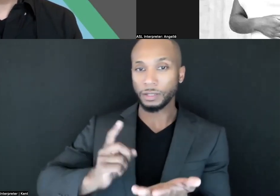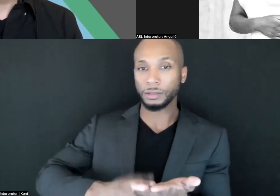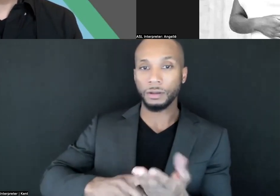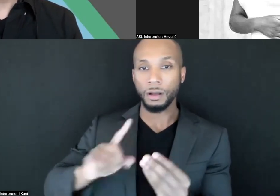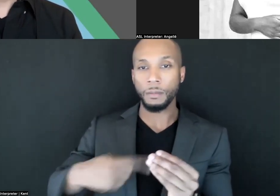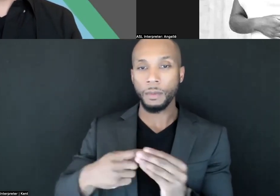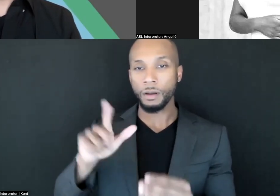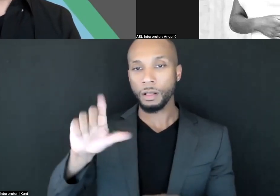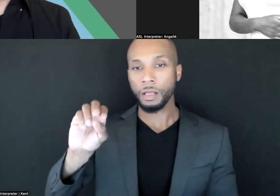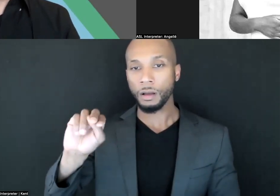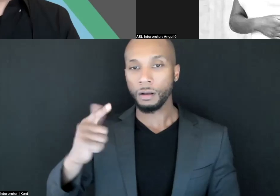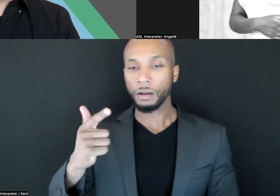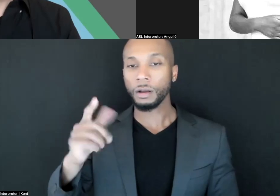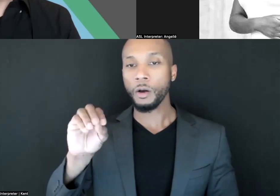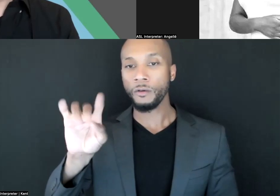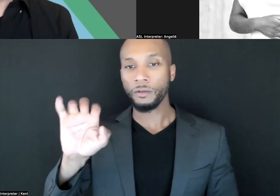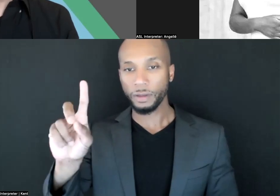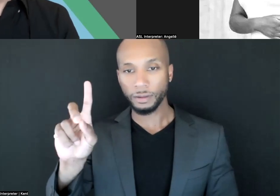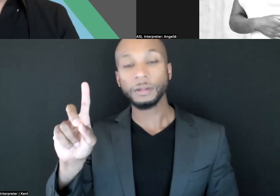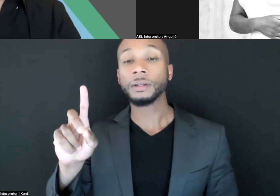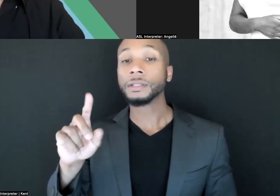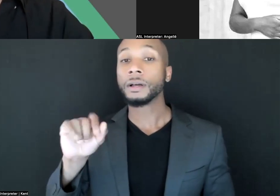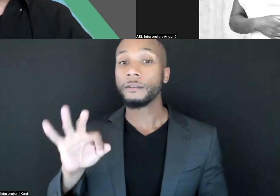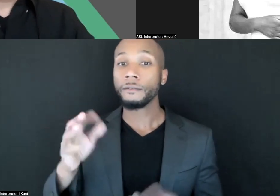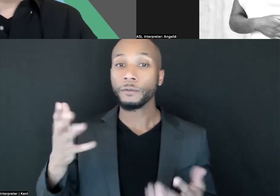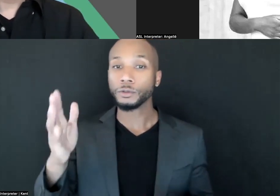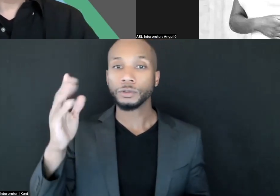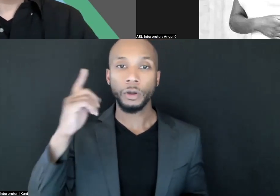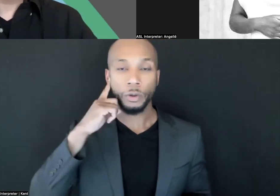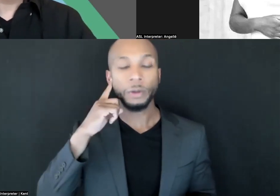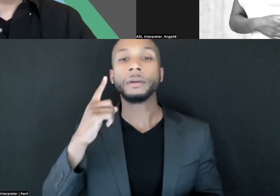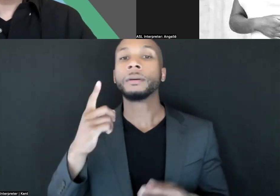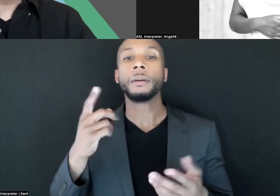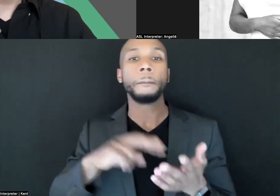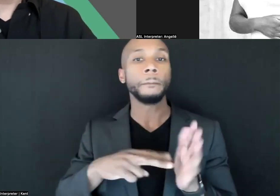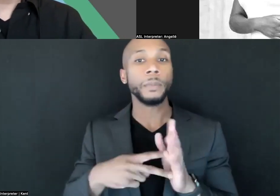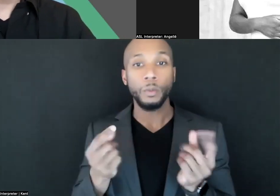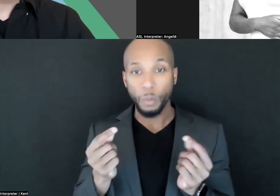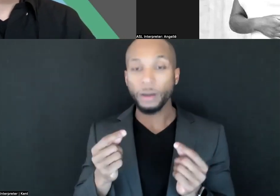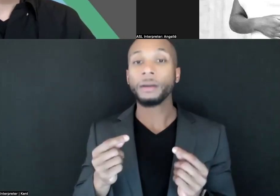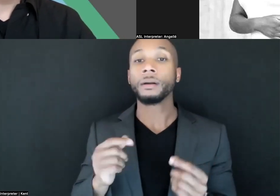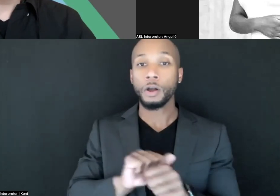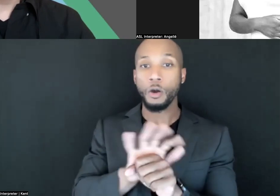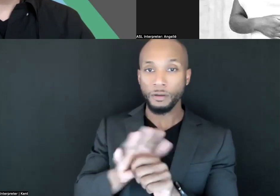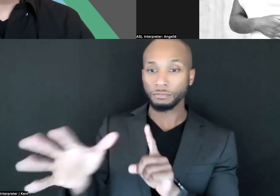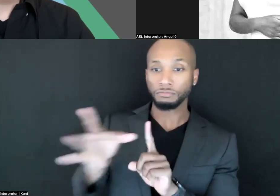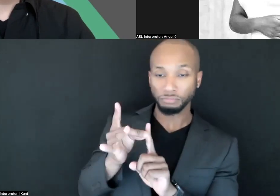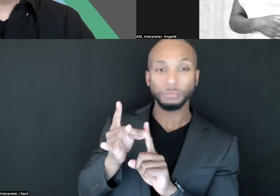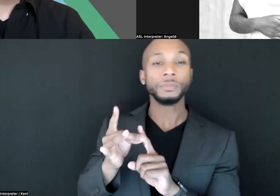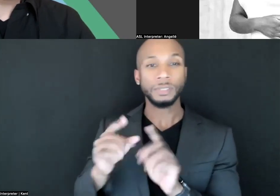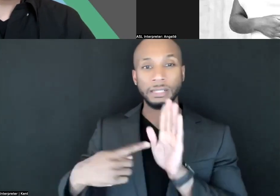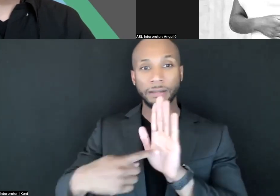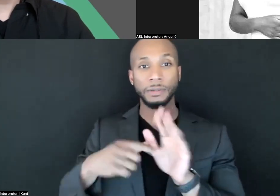COVID, which if you have heard, it's when symptoms continue, worsen,